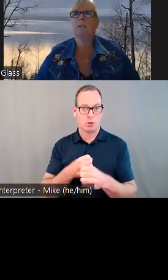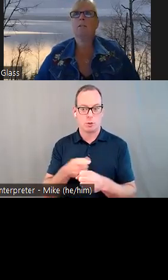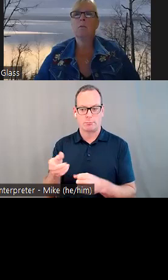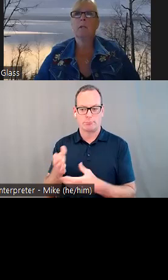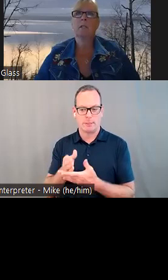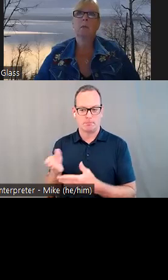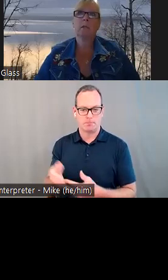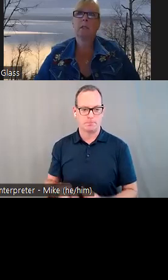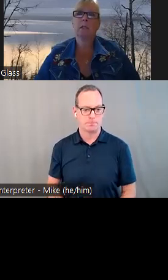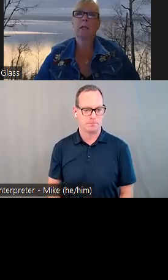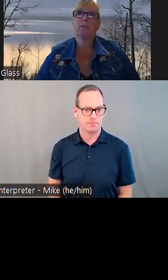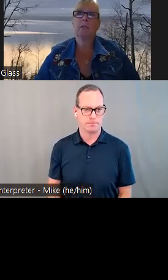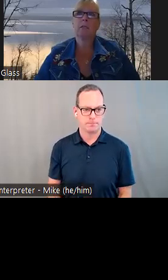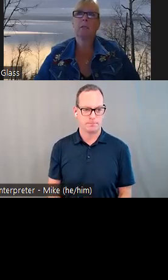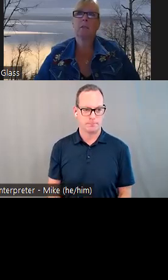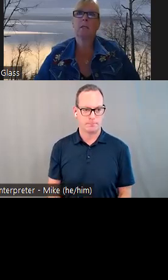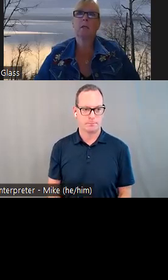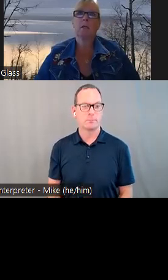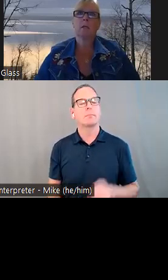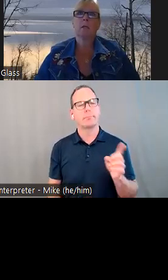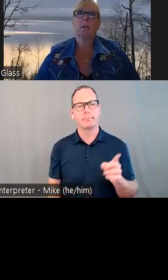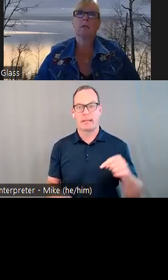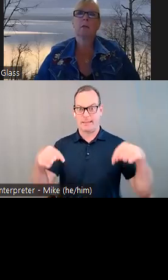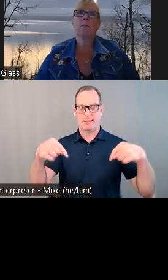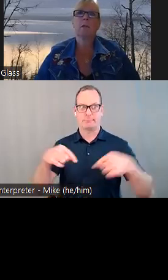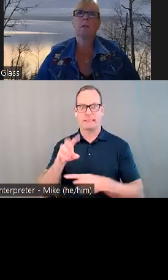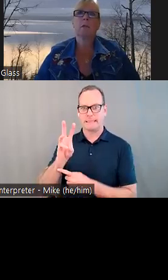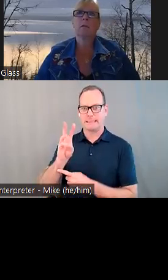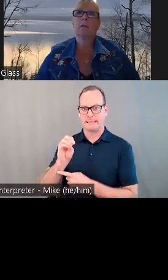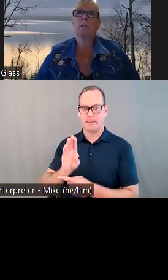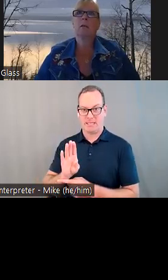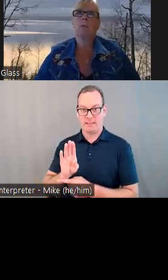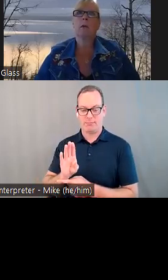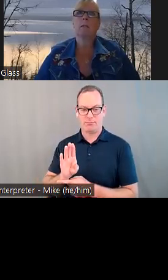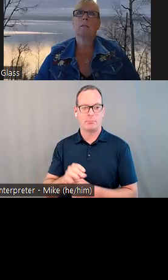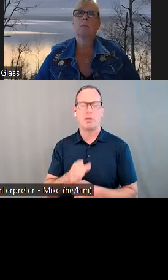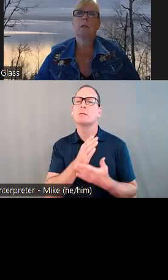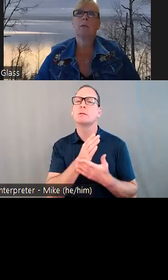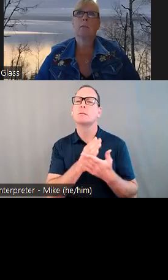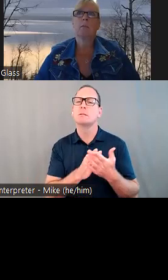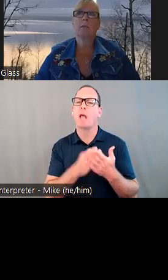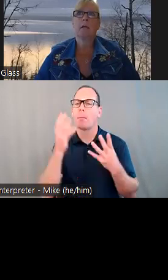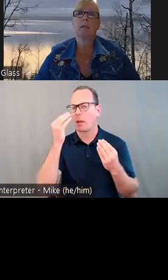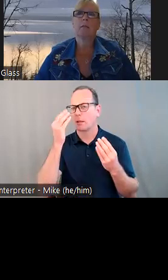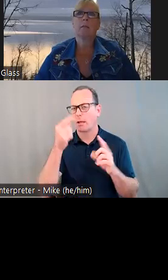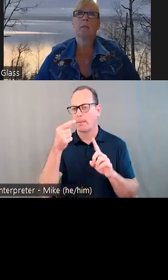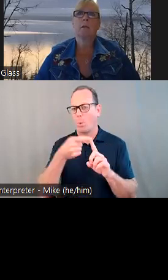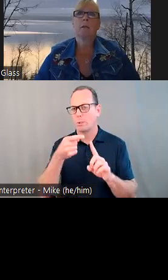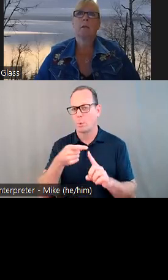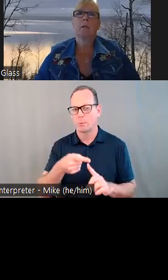And you'll notice as we look at these slides for 60B, some of the data points will have a number beside